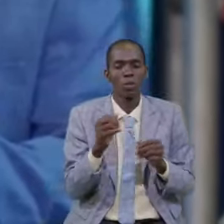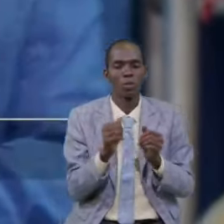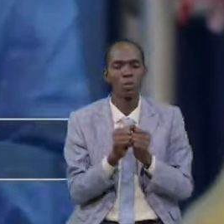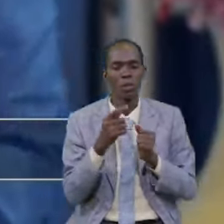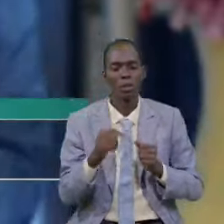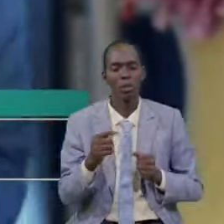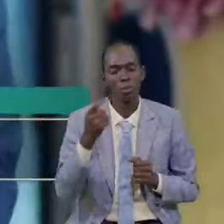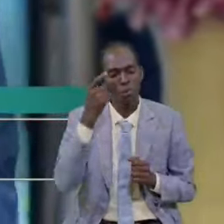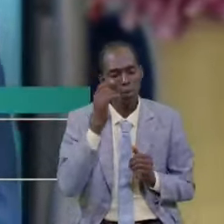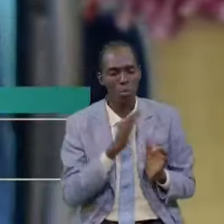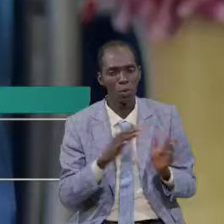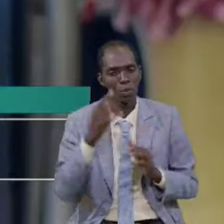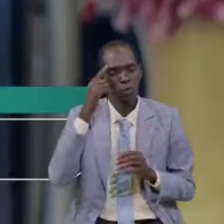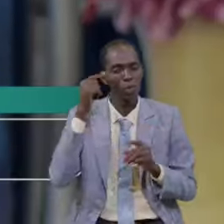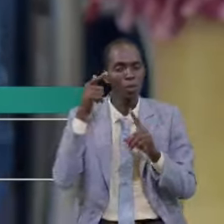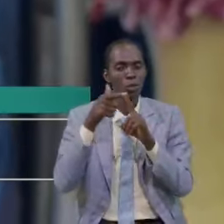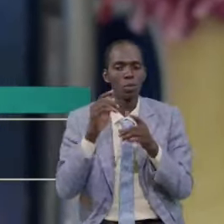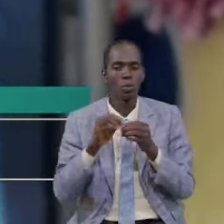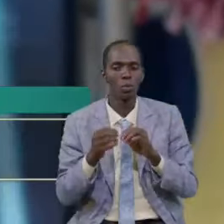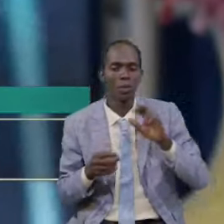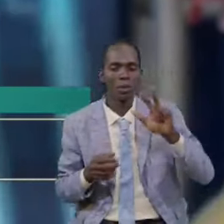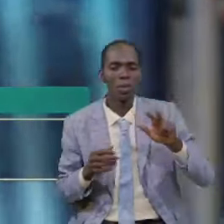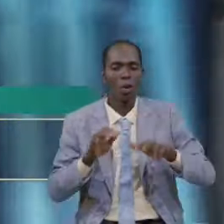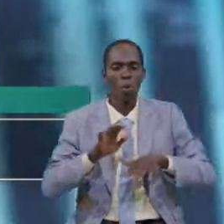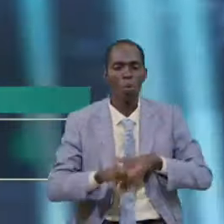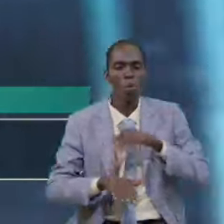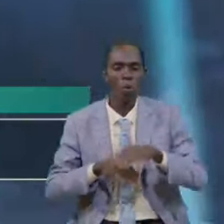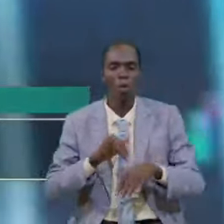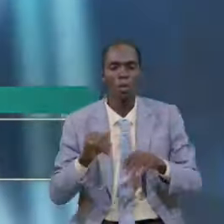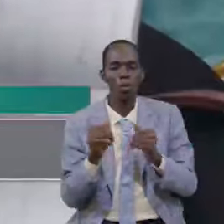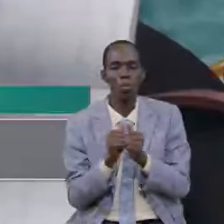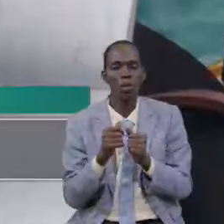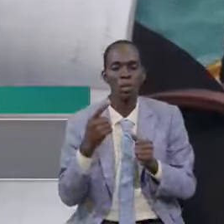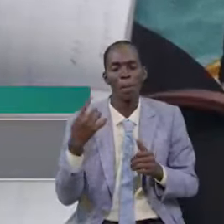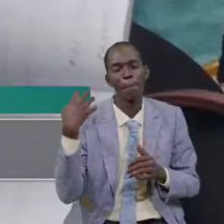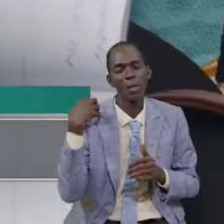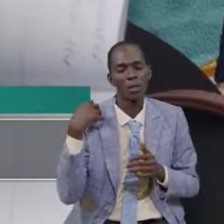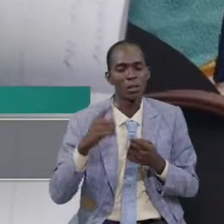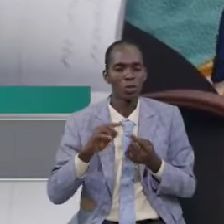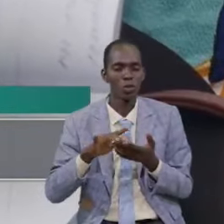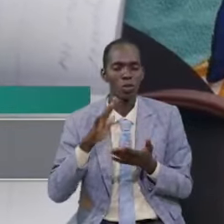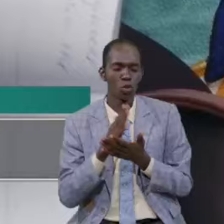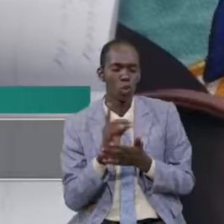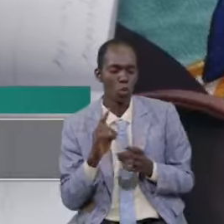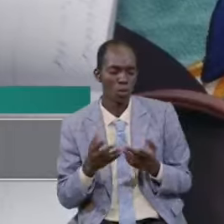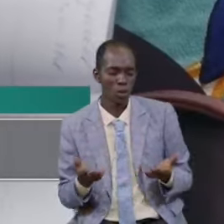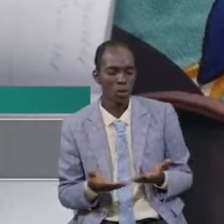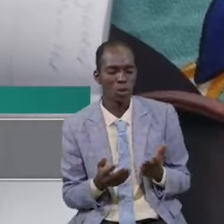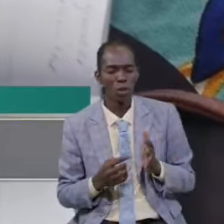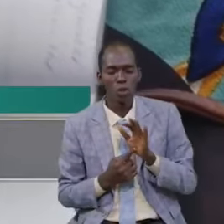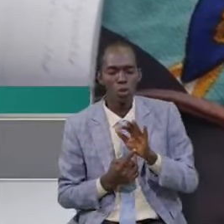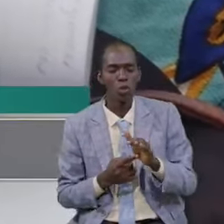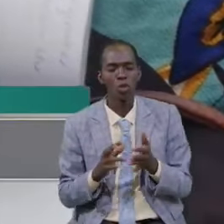the master to glory. There's somebody who has shown glory, reflected glory,